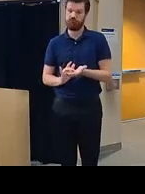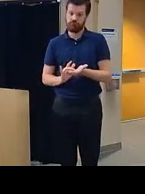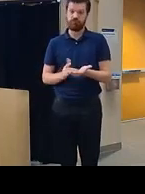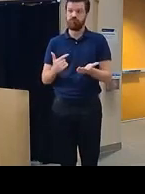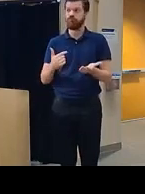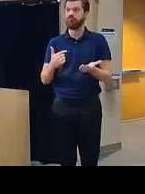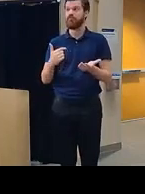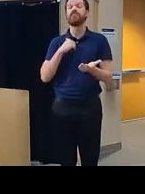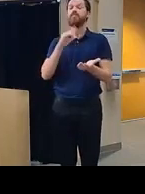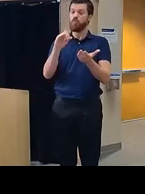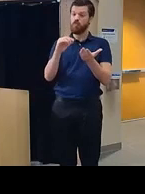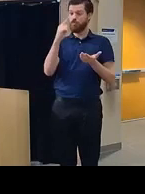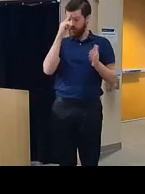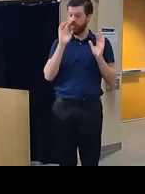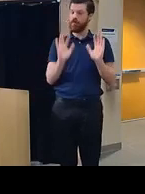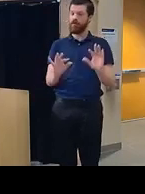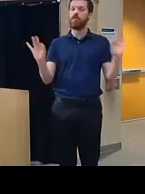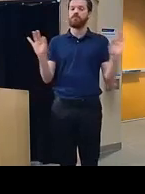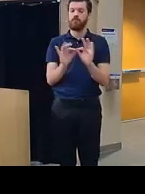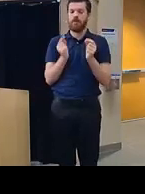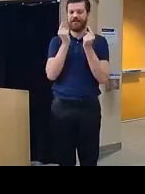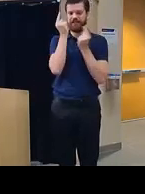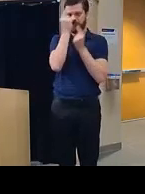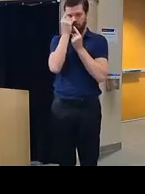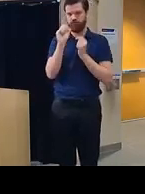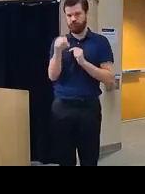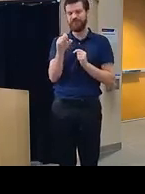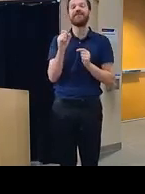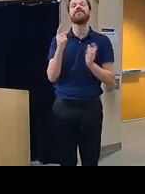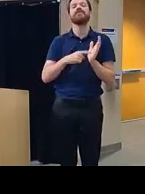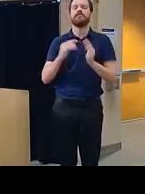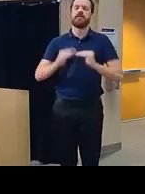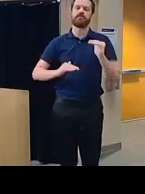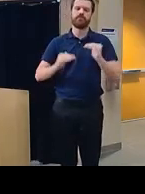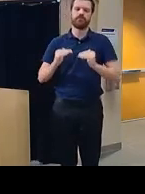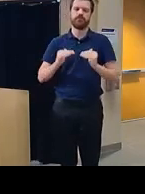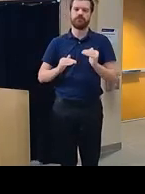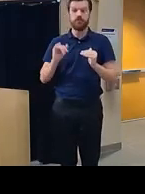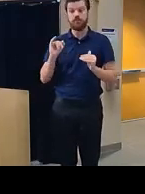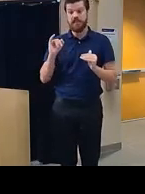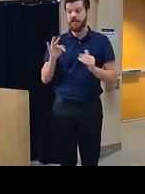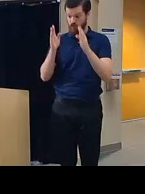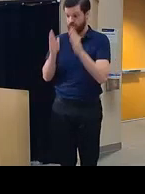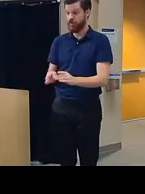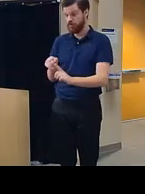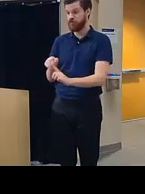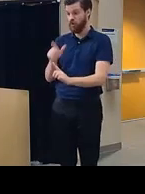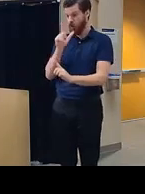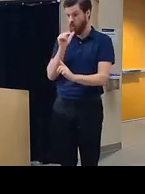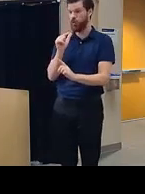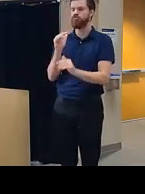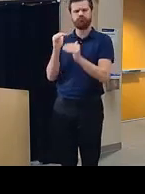do think it's an important consideration. I do think that sometimes there's a balance, because like, if you're going to have someone who's like